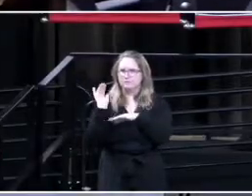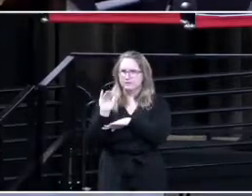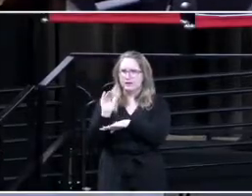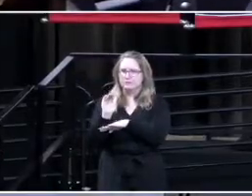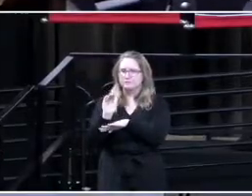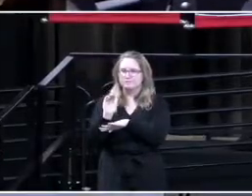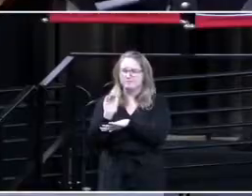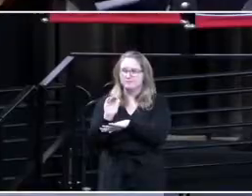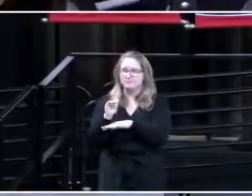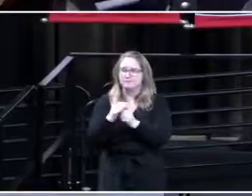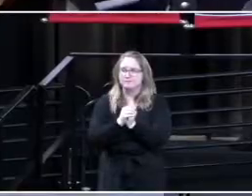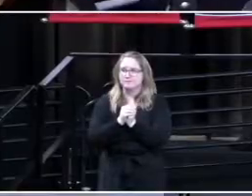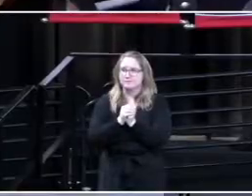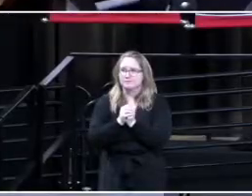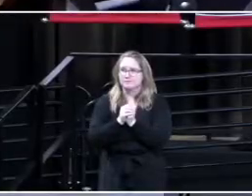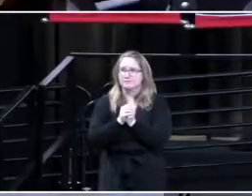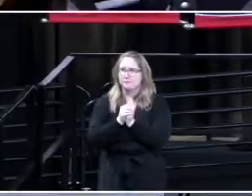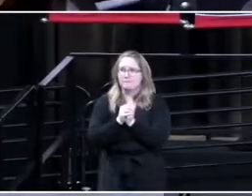tonight.